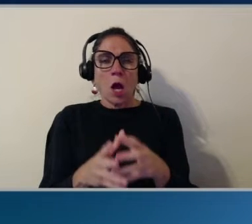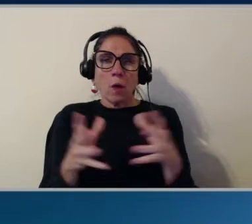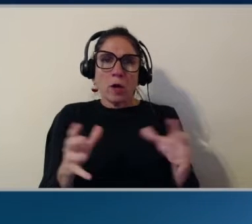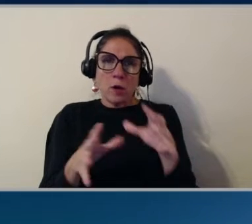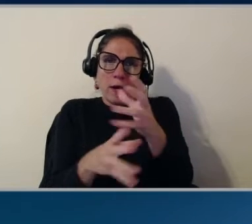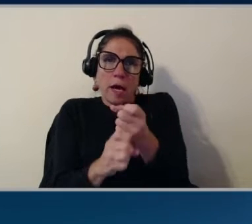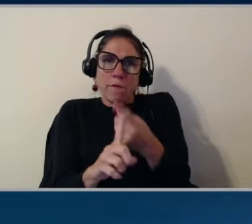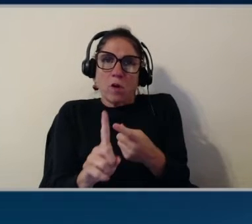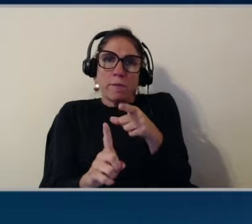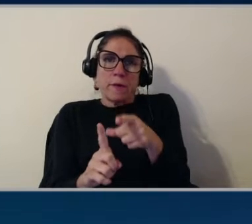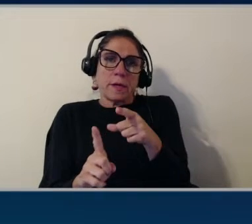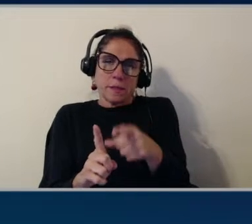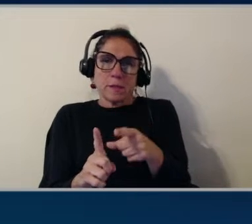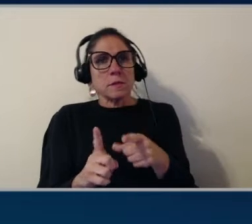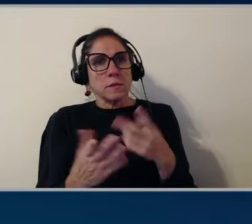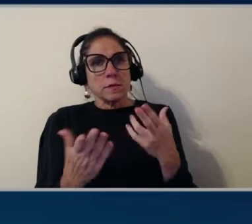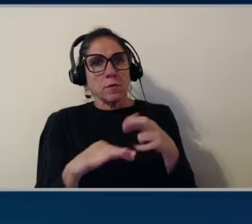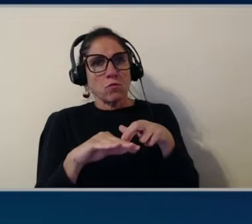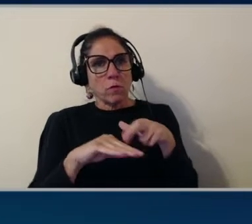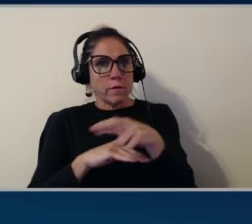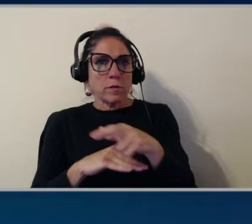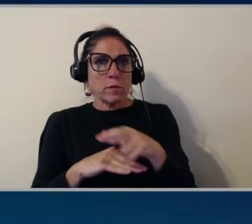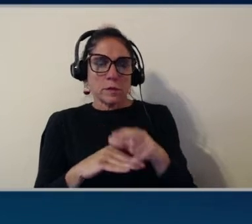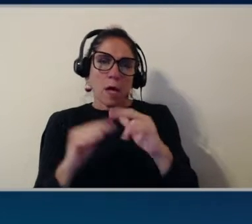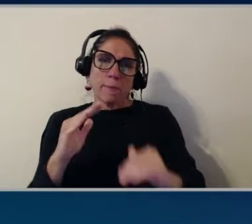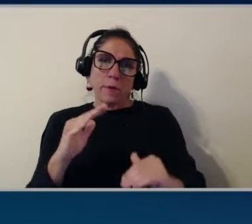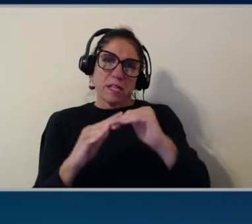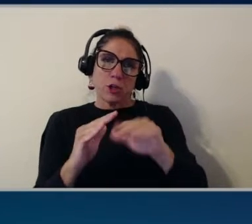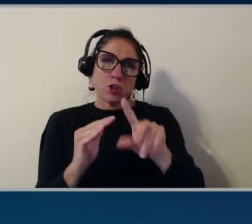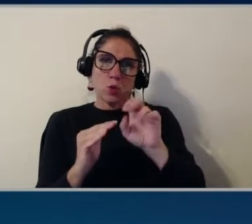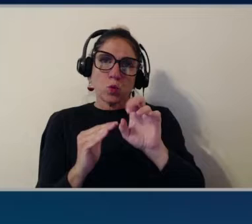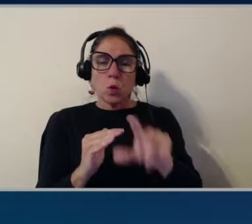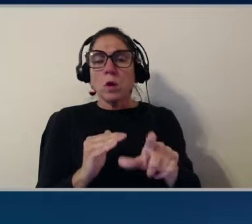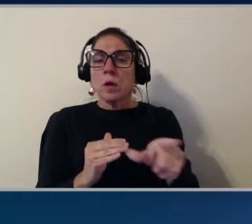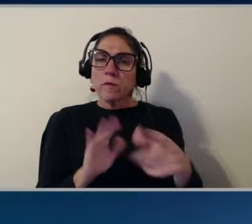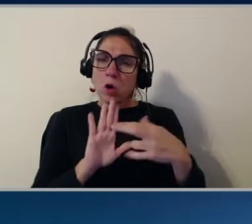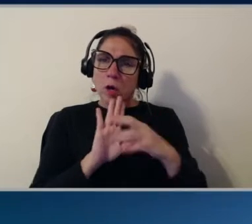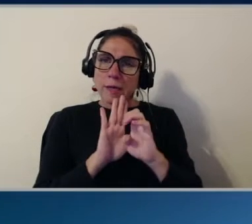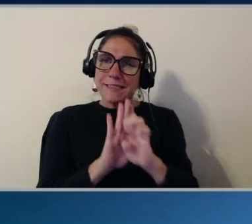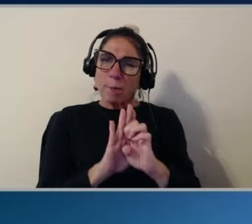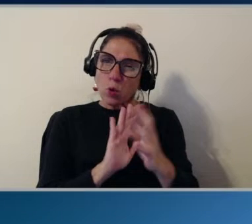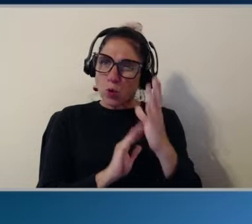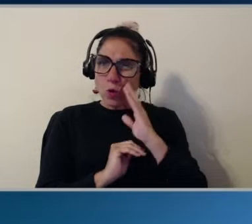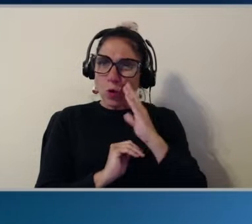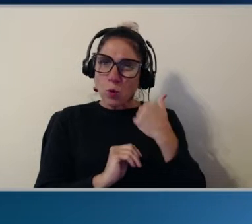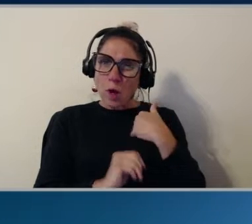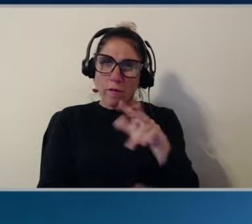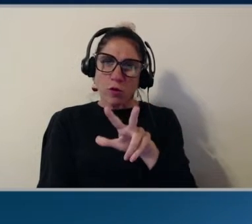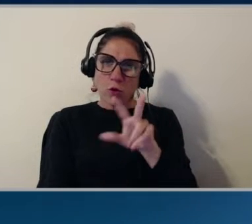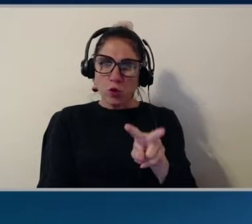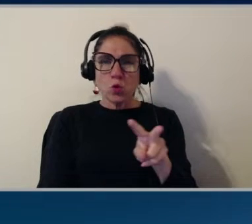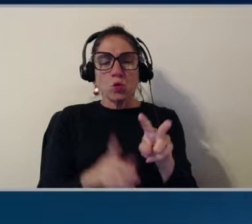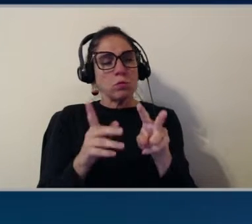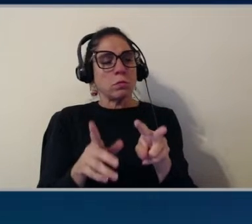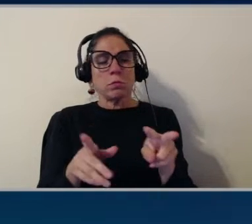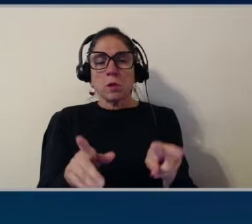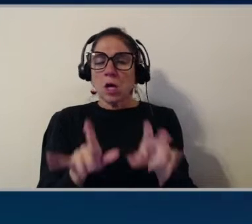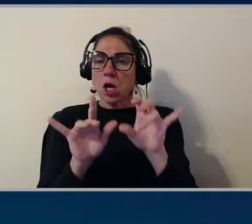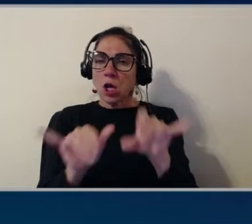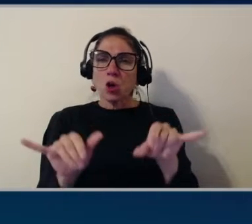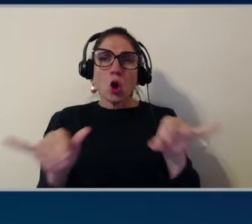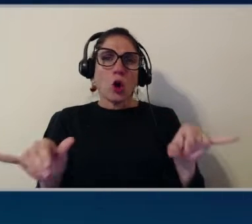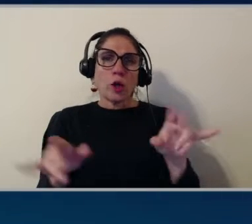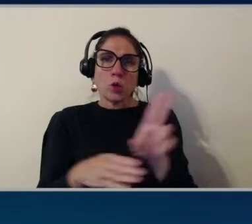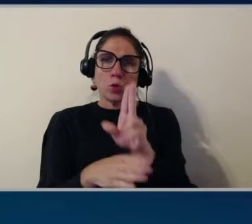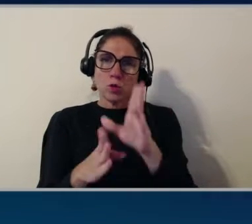toolkit. Yeah, exactly. And it gives you an idea of what to use. For example, you know that you will have, for example, 32 concurrent users, and you want to achieve